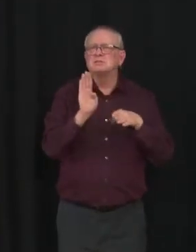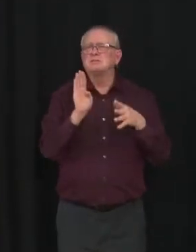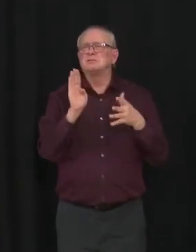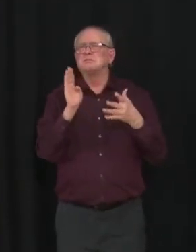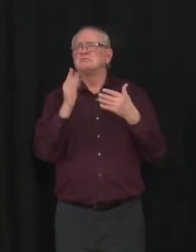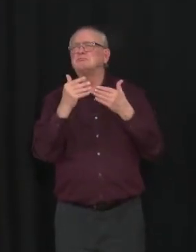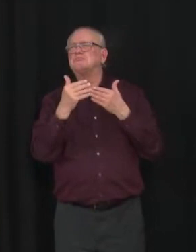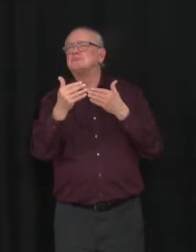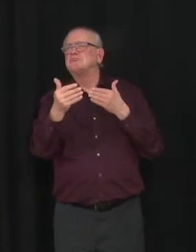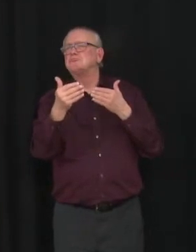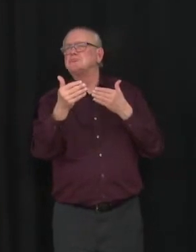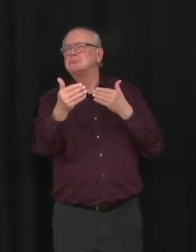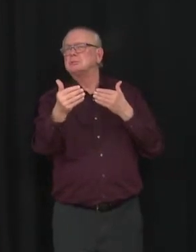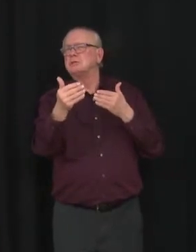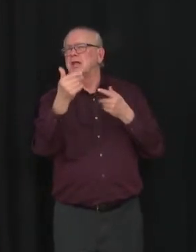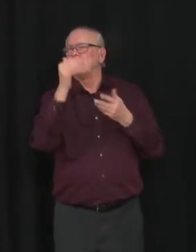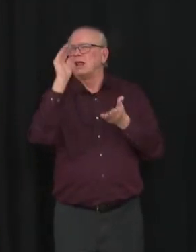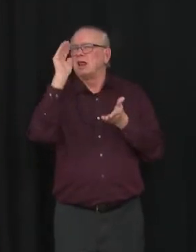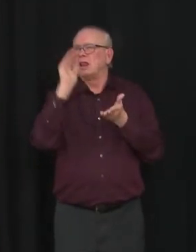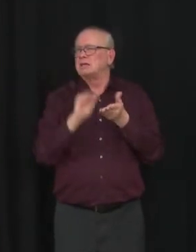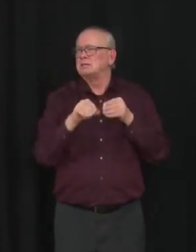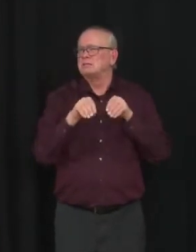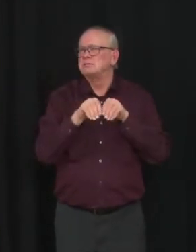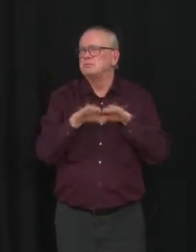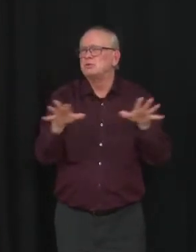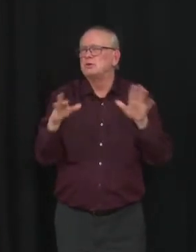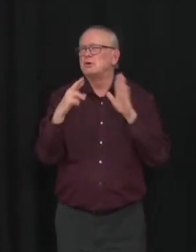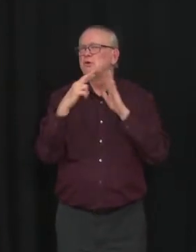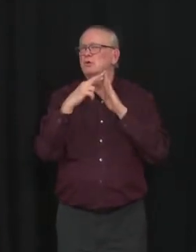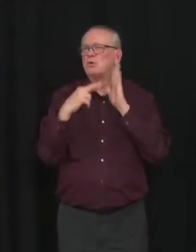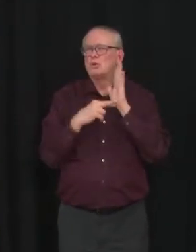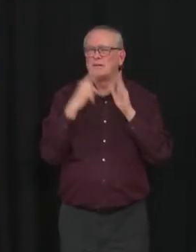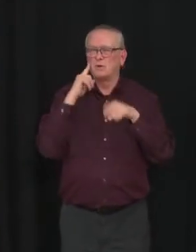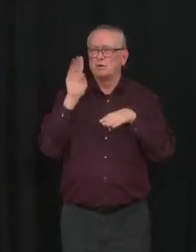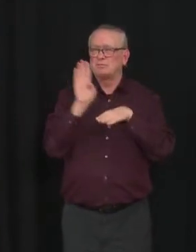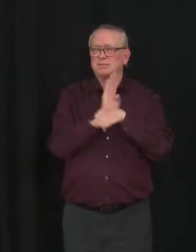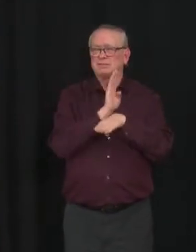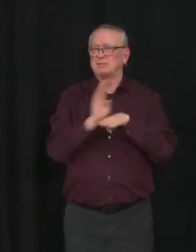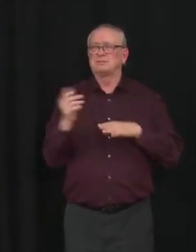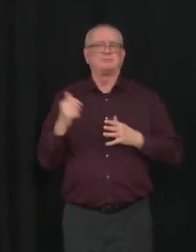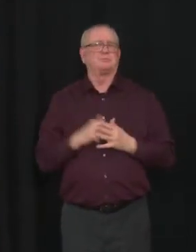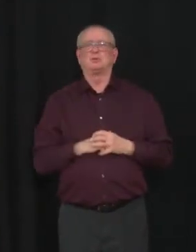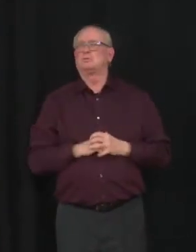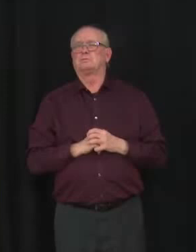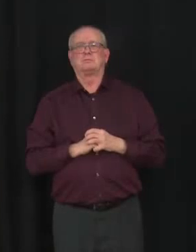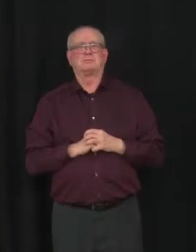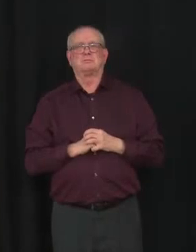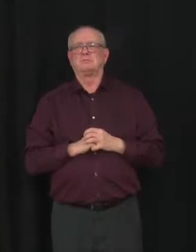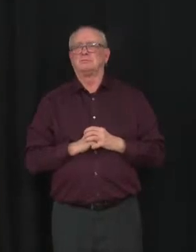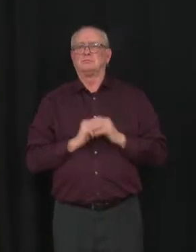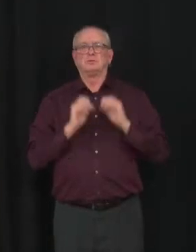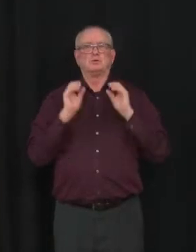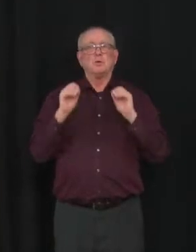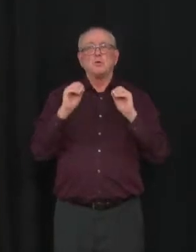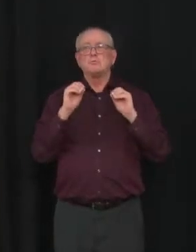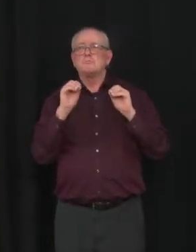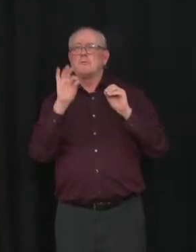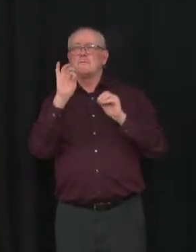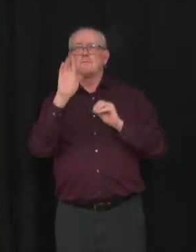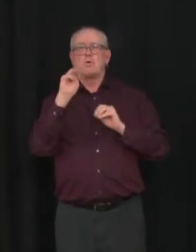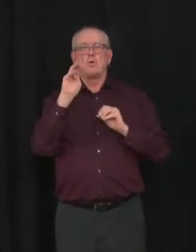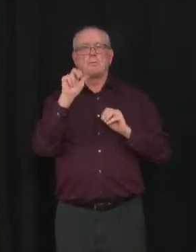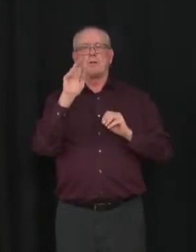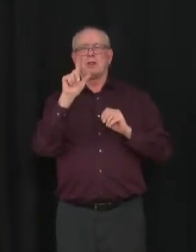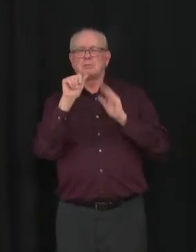to try to limit the spread? We don't have a specific metric. We're still early in the Omicron